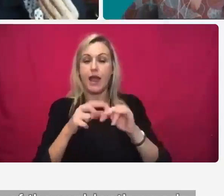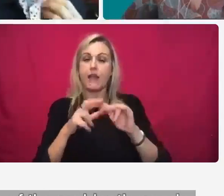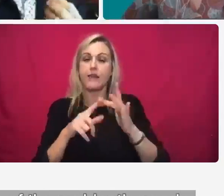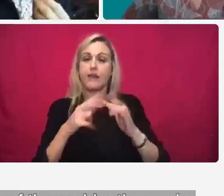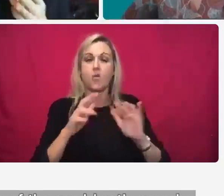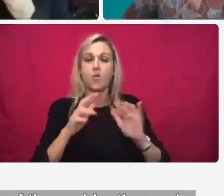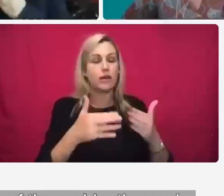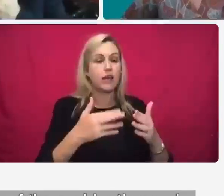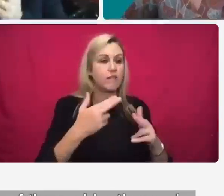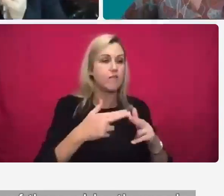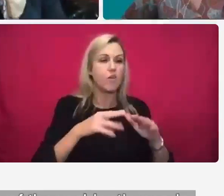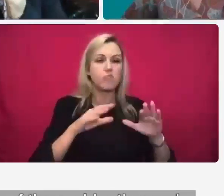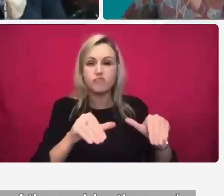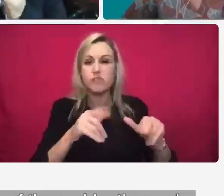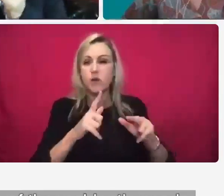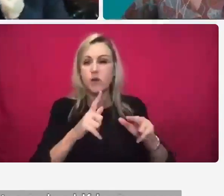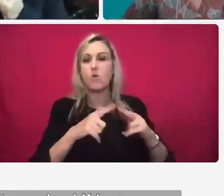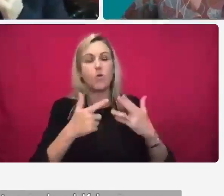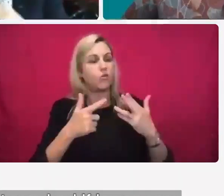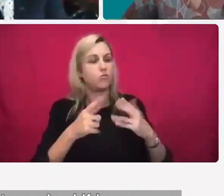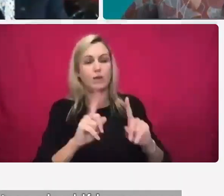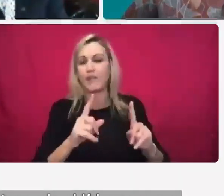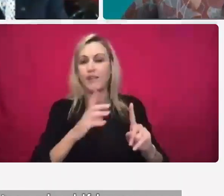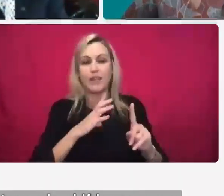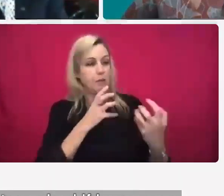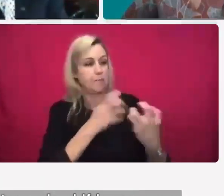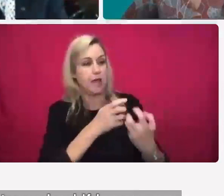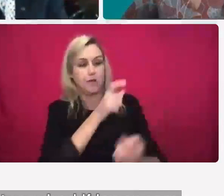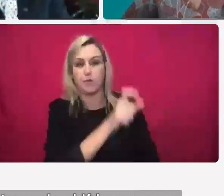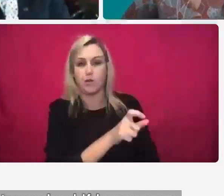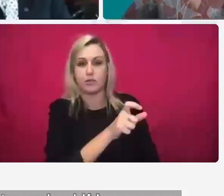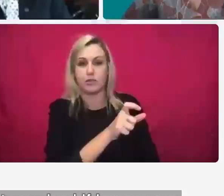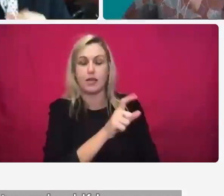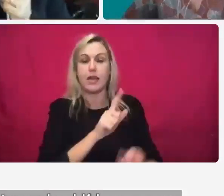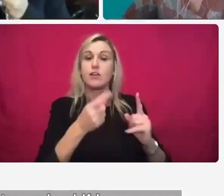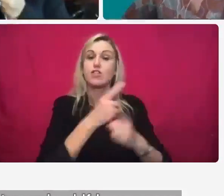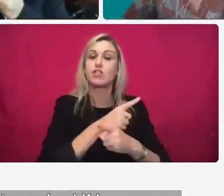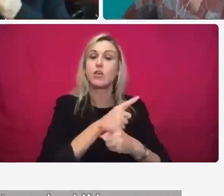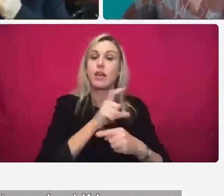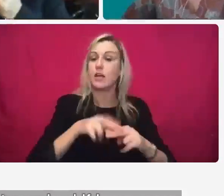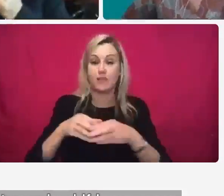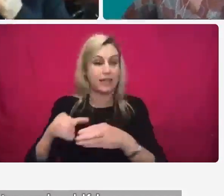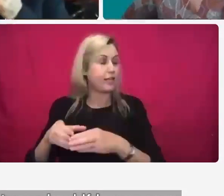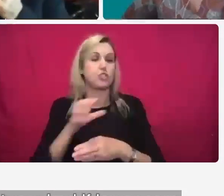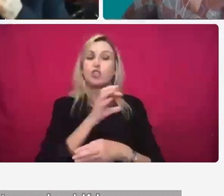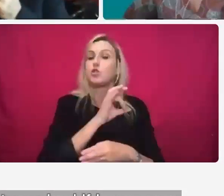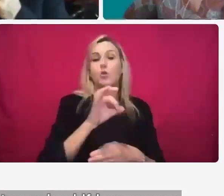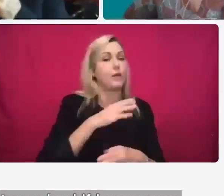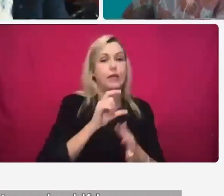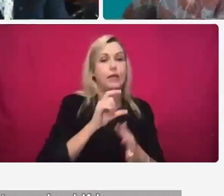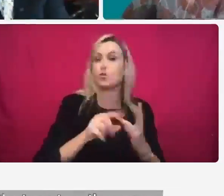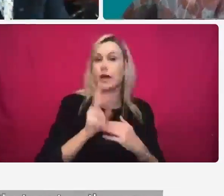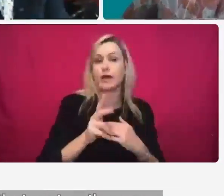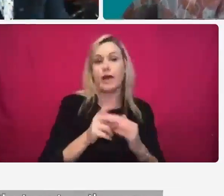be in terms of the resident's needs. And a reclassification is not required if